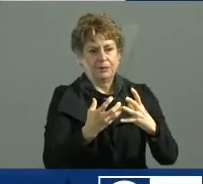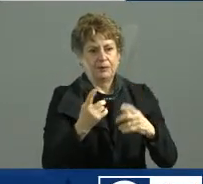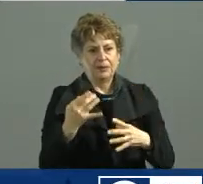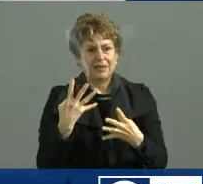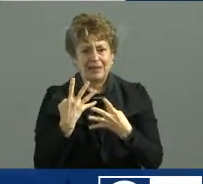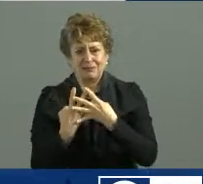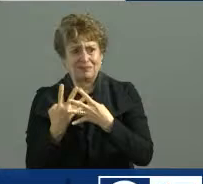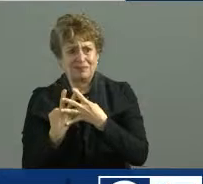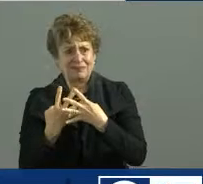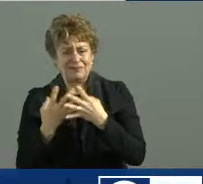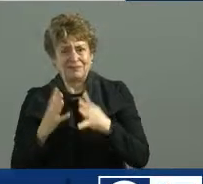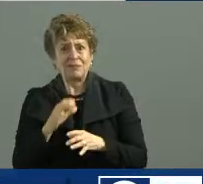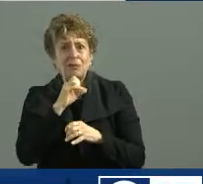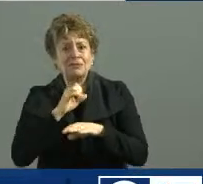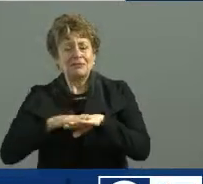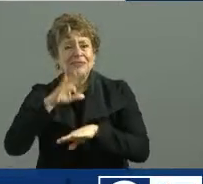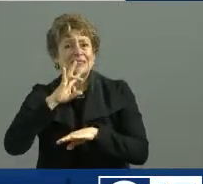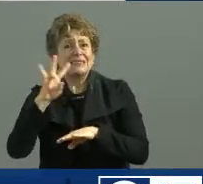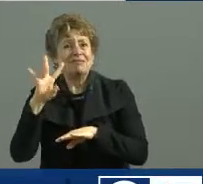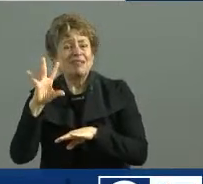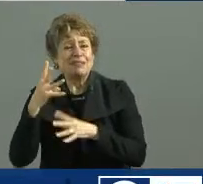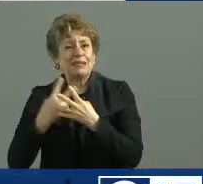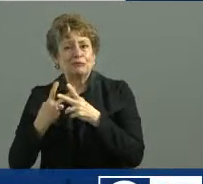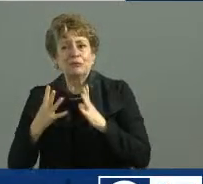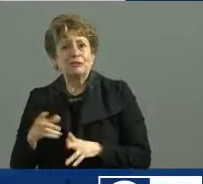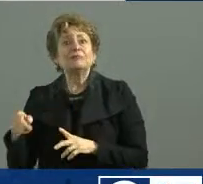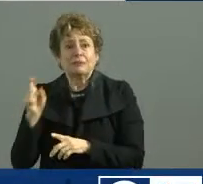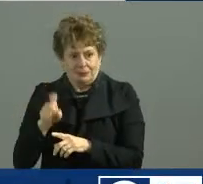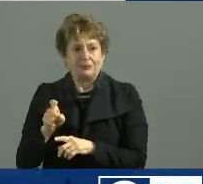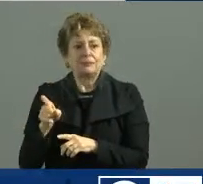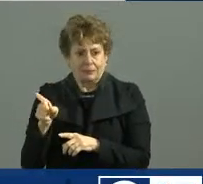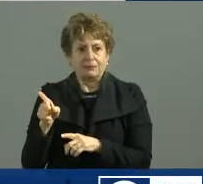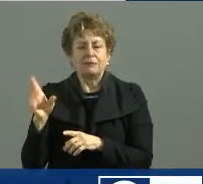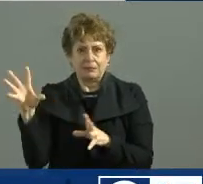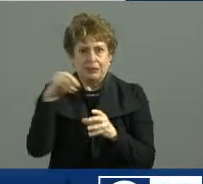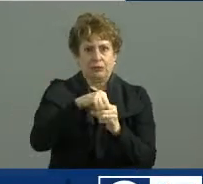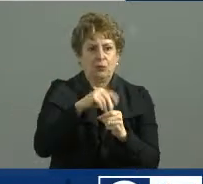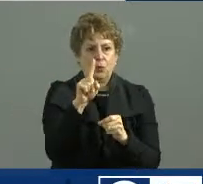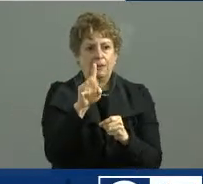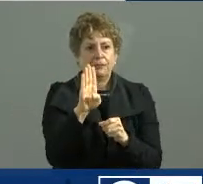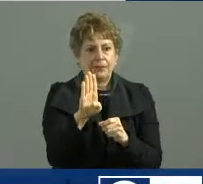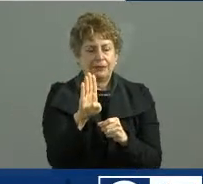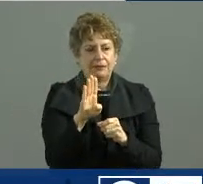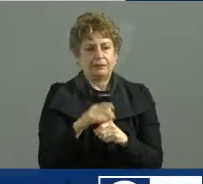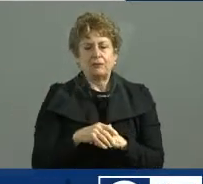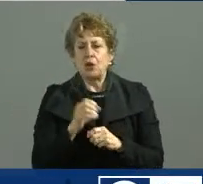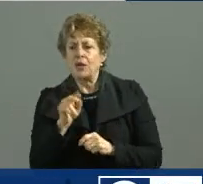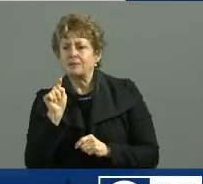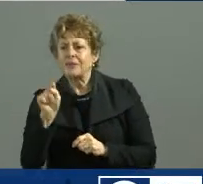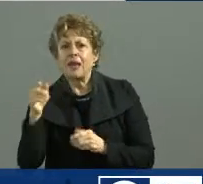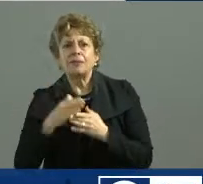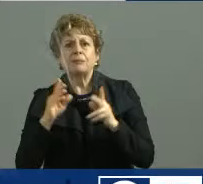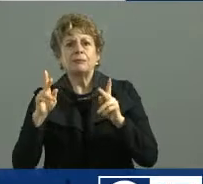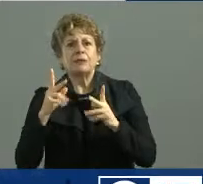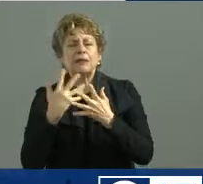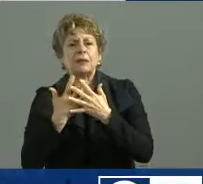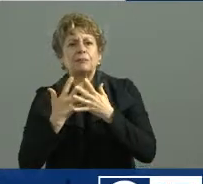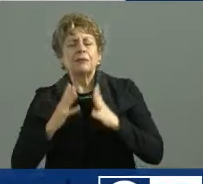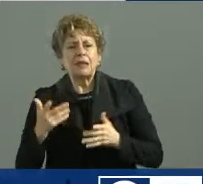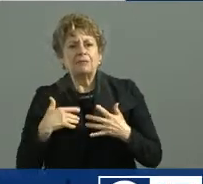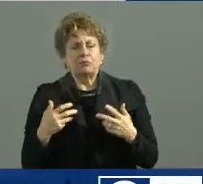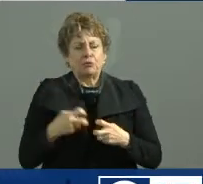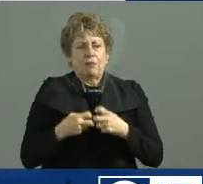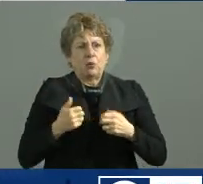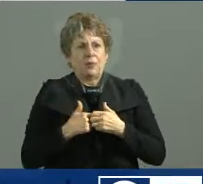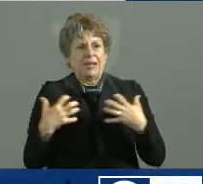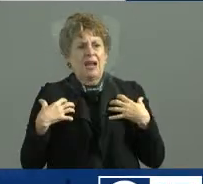group. Anybody that has a health condition or some type of condition that puts them at higher